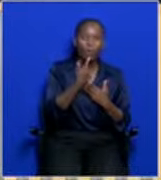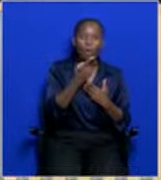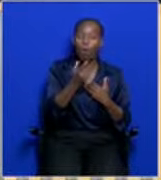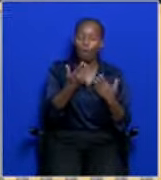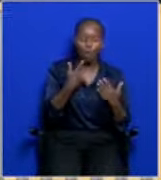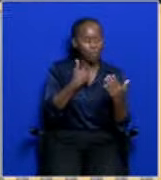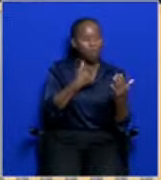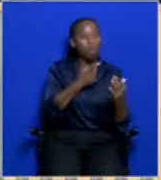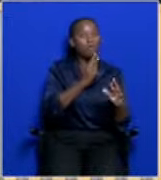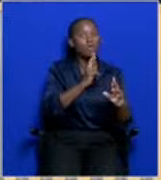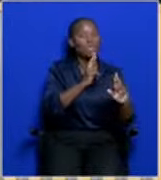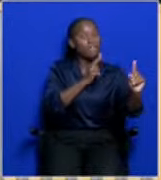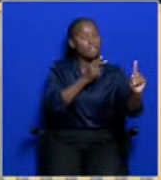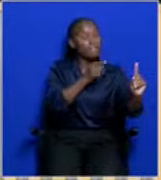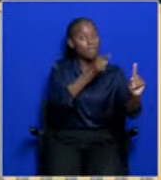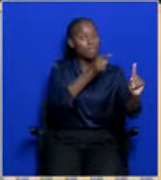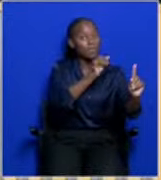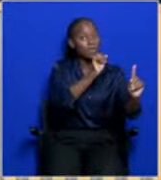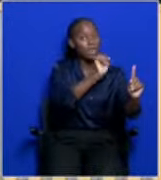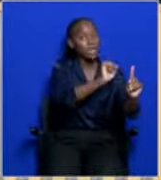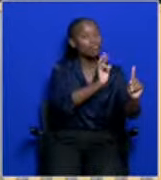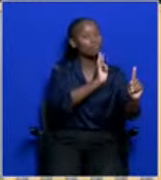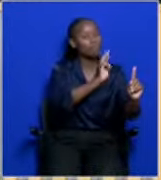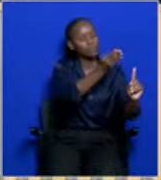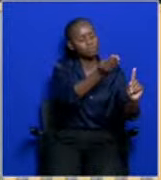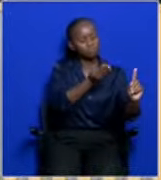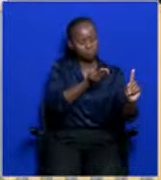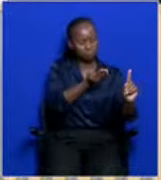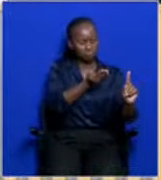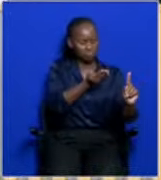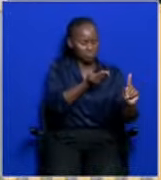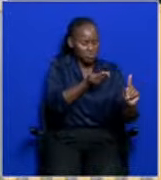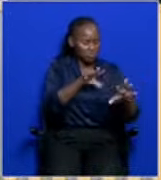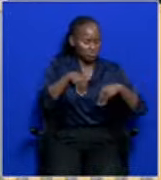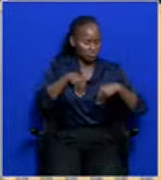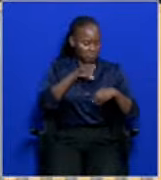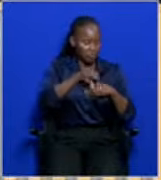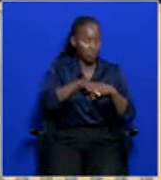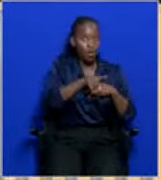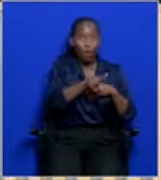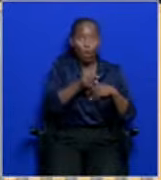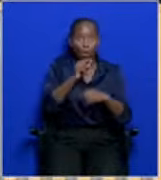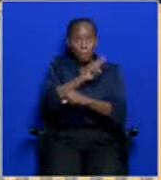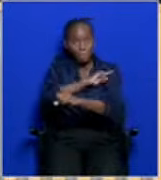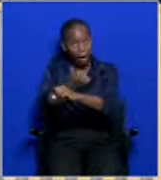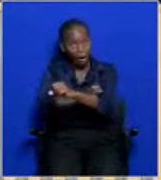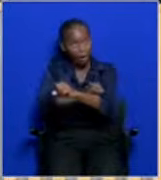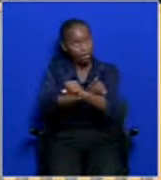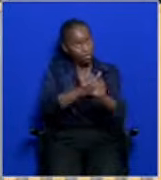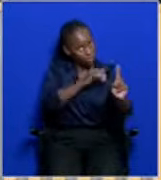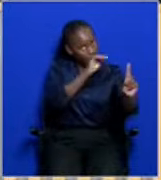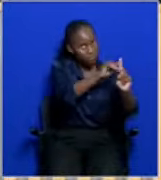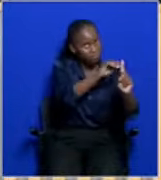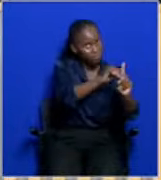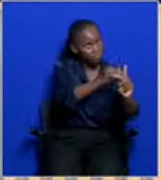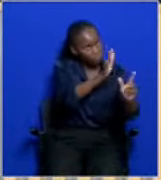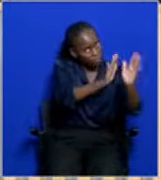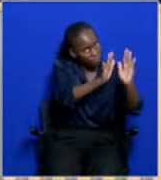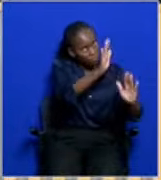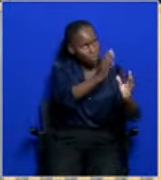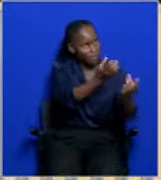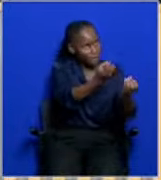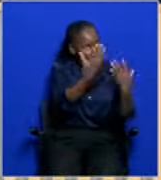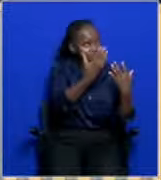it with this bare minimum? No, we do have more power. We do have power to ask him to